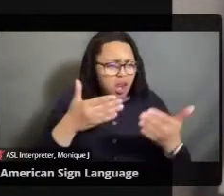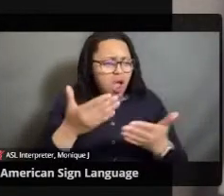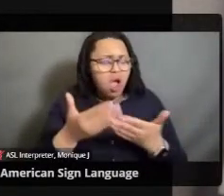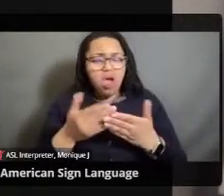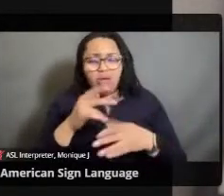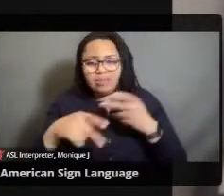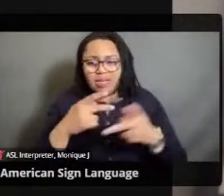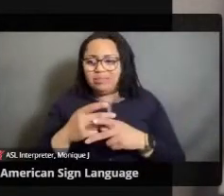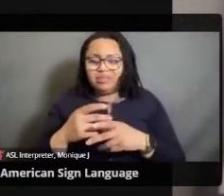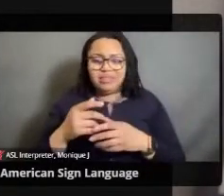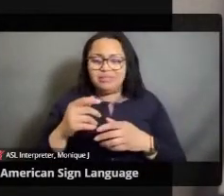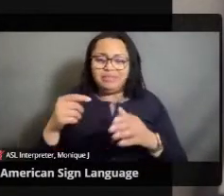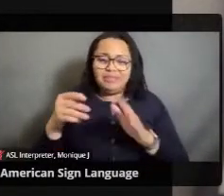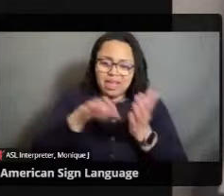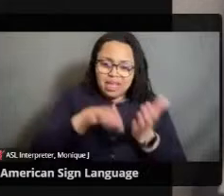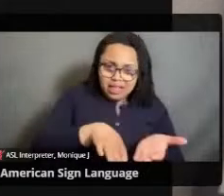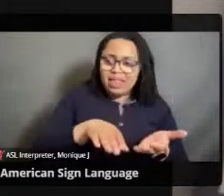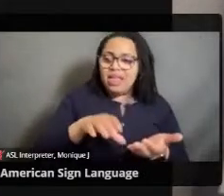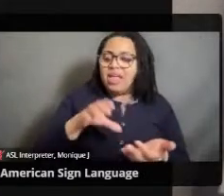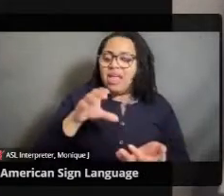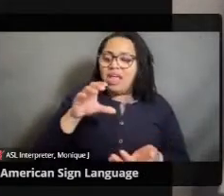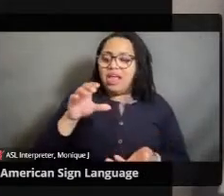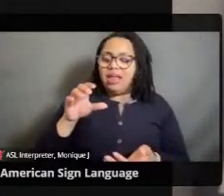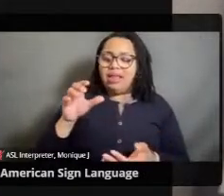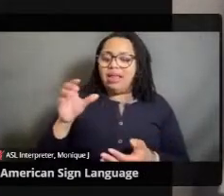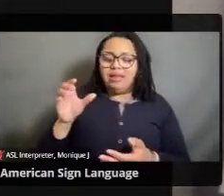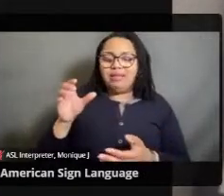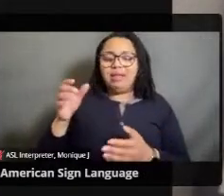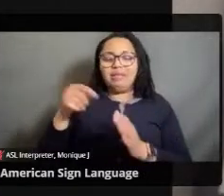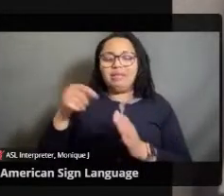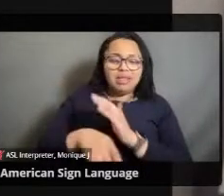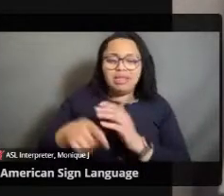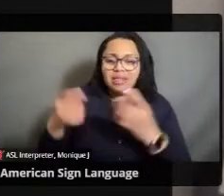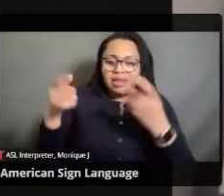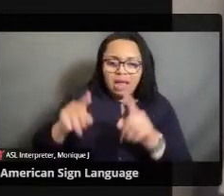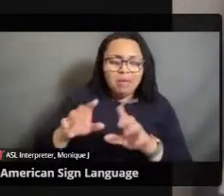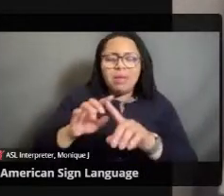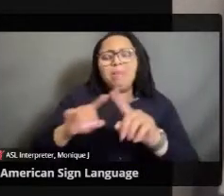crucifixion. And yet it's hard to feel that or believe that.